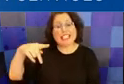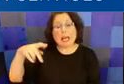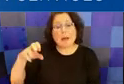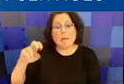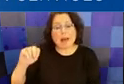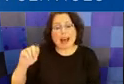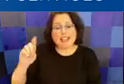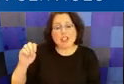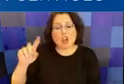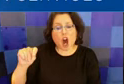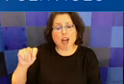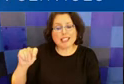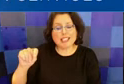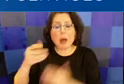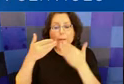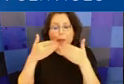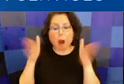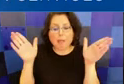project.